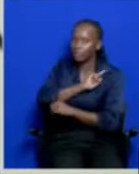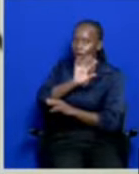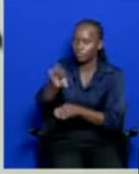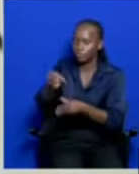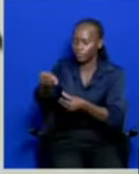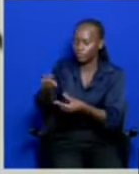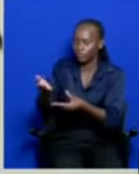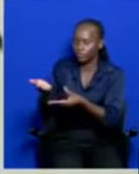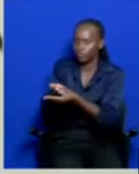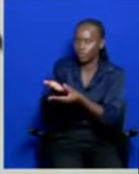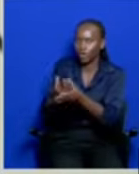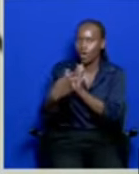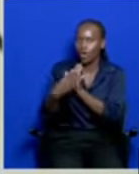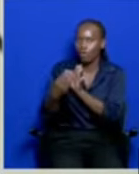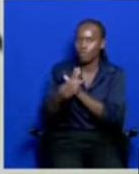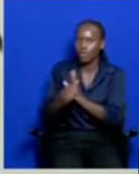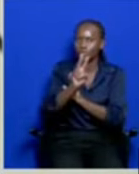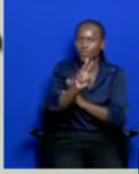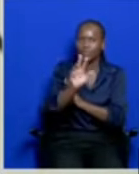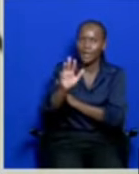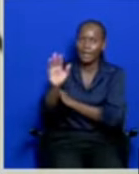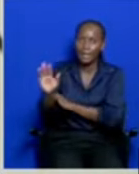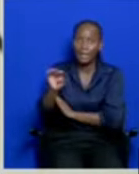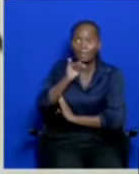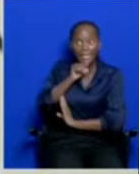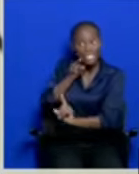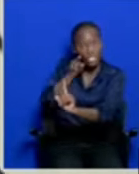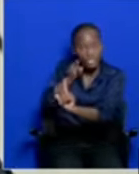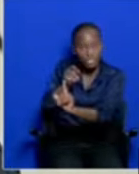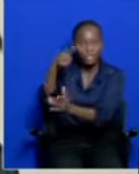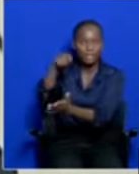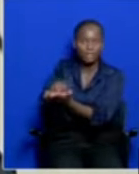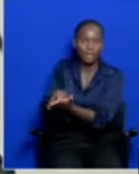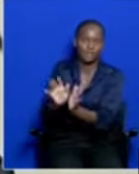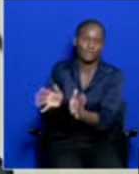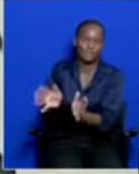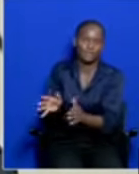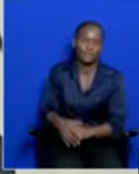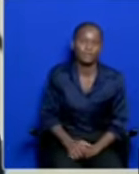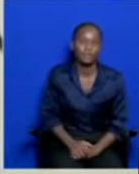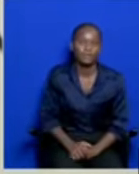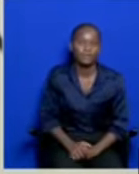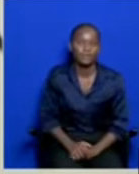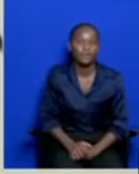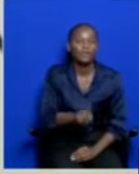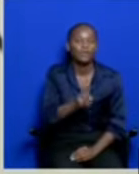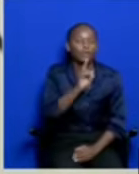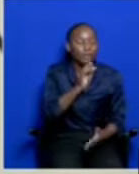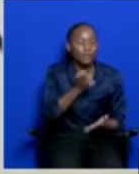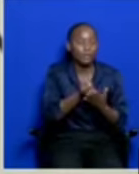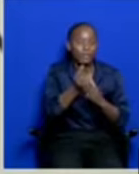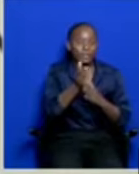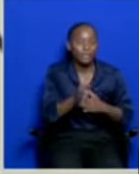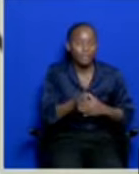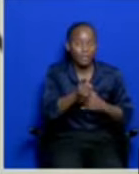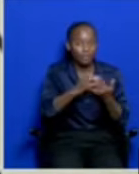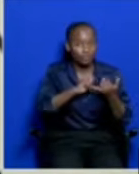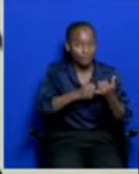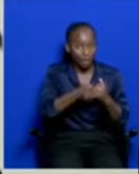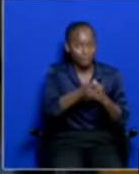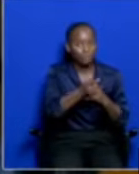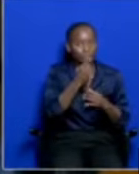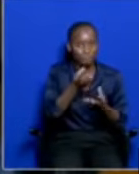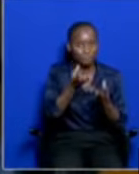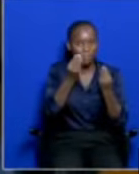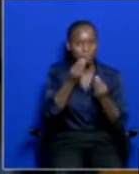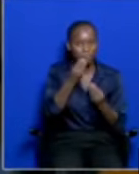signed. We'll try and Will locate take it for us- you. Yes. Oh, thank you. As you explain, we'll try and locate that. Thank you. Please continue with